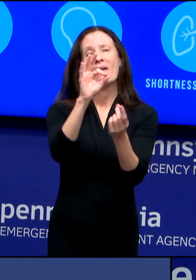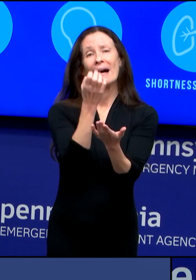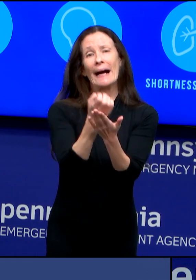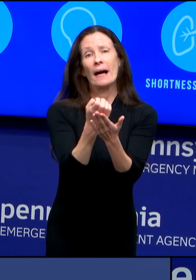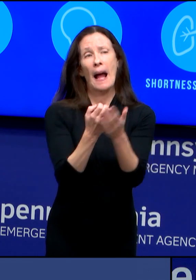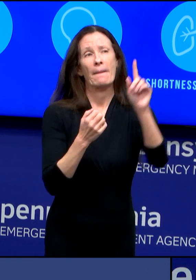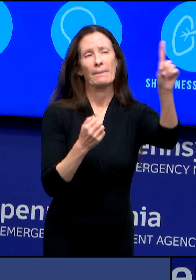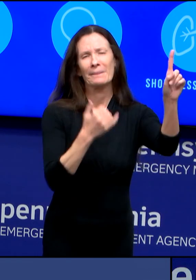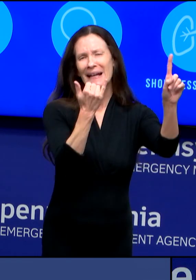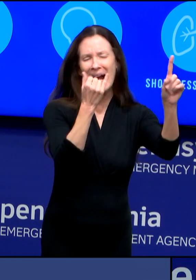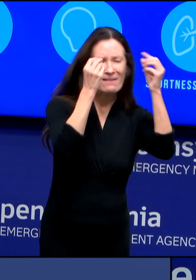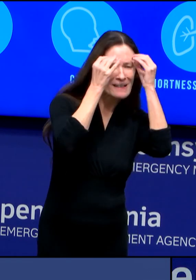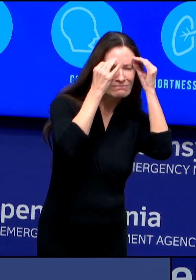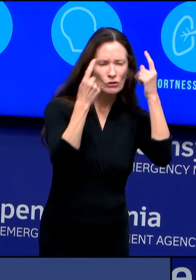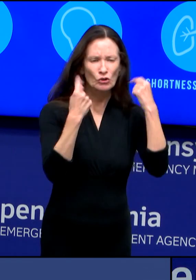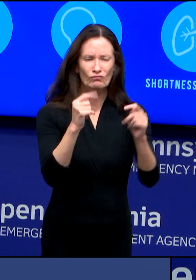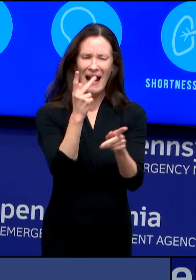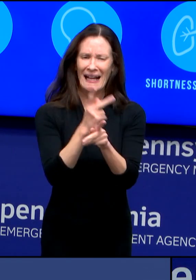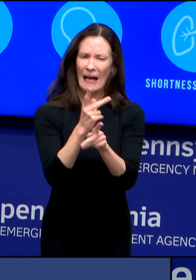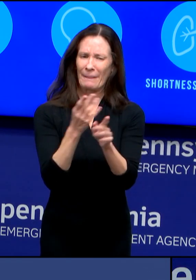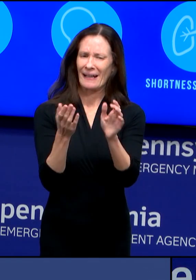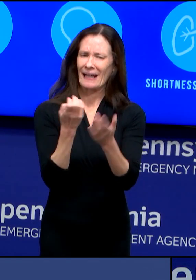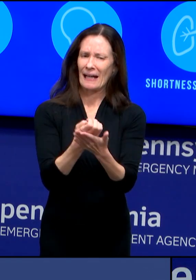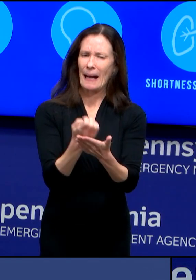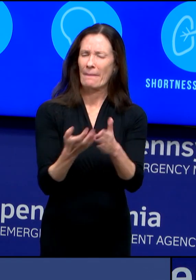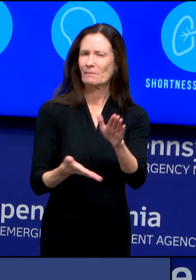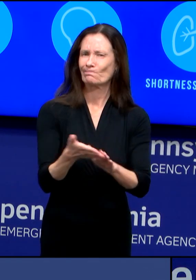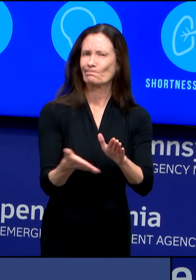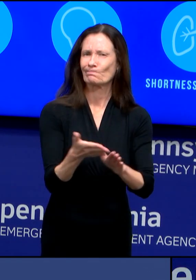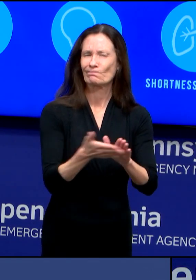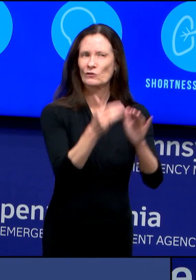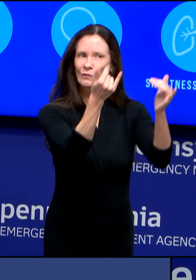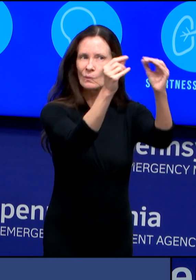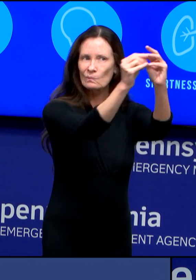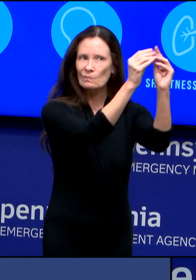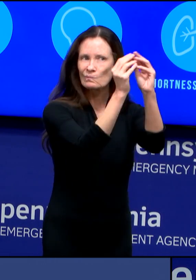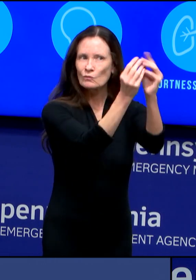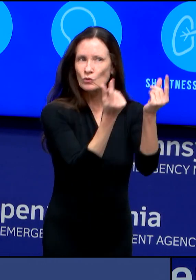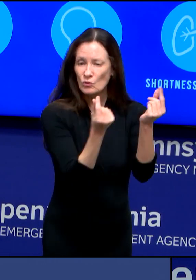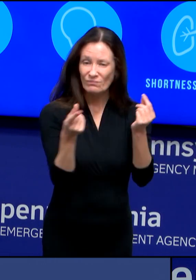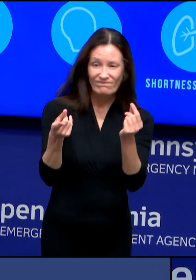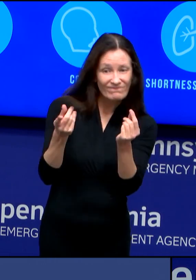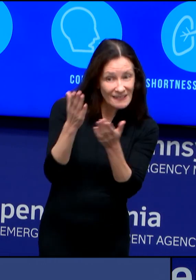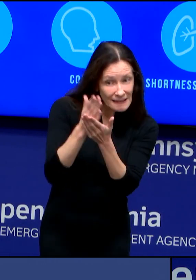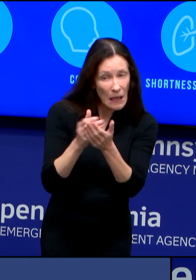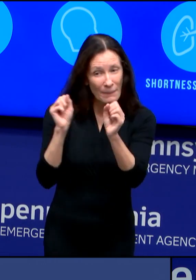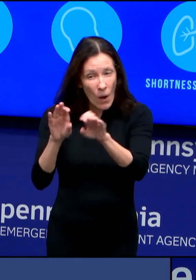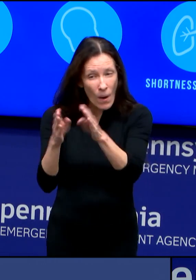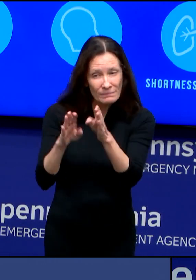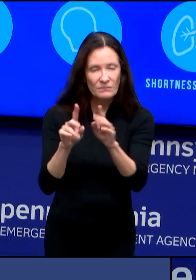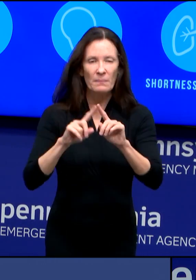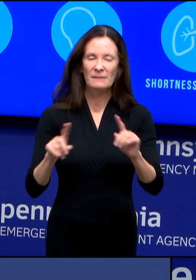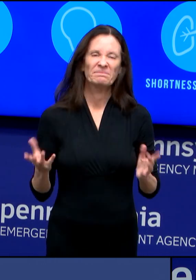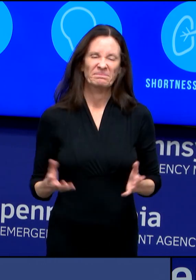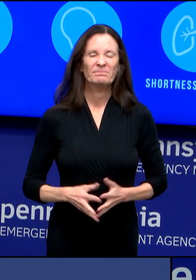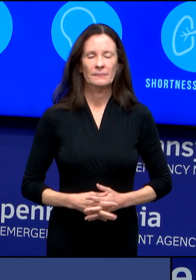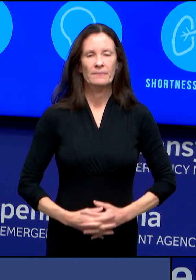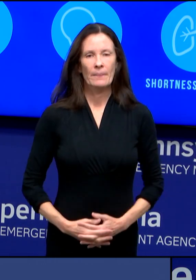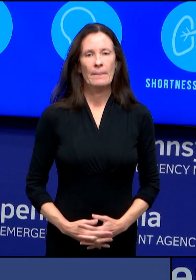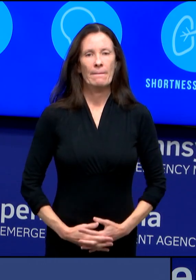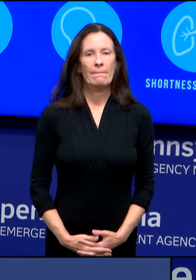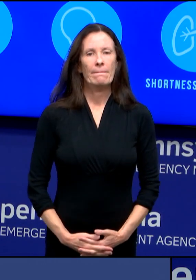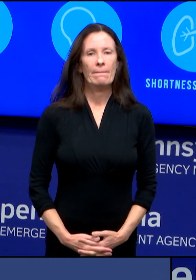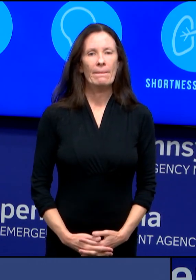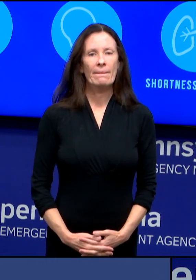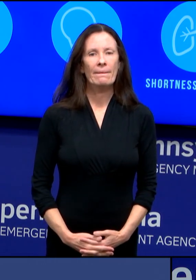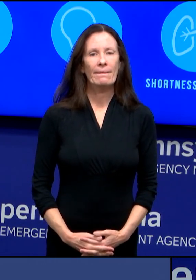WJAC TV, are there cases in Cambria and Center County? Are those people in isolation at home or in the hospital? So